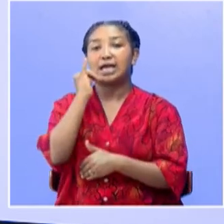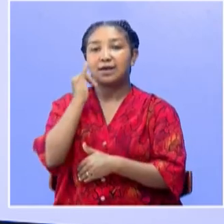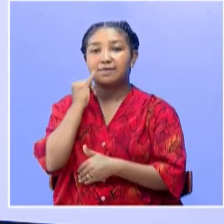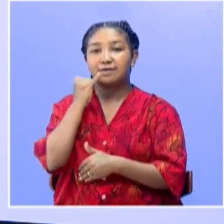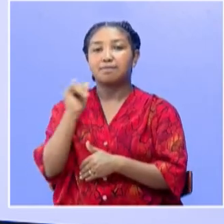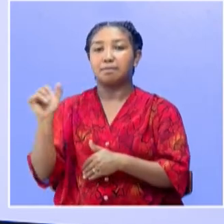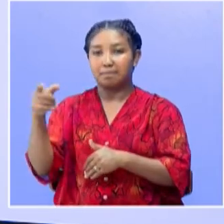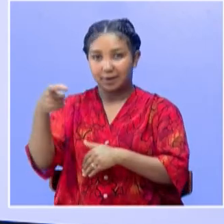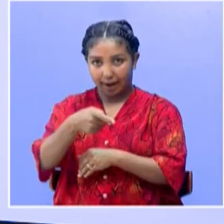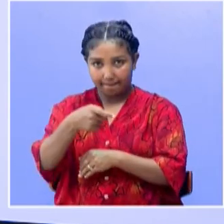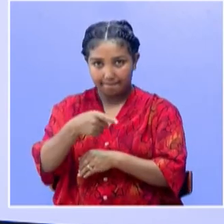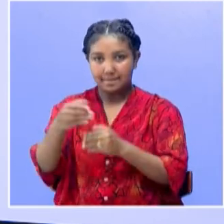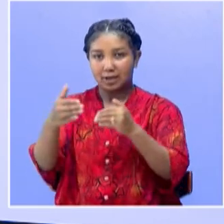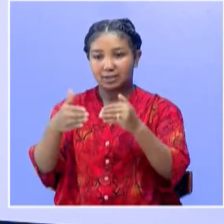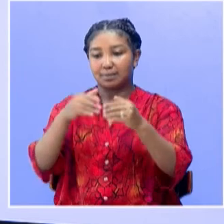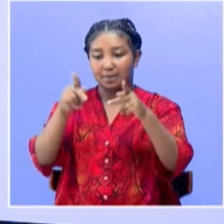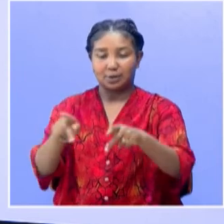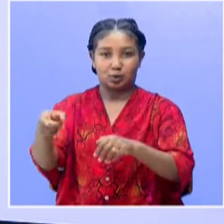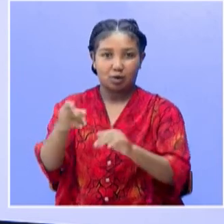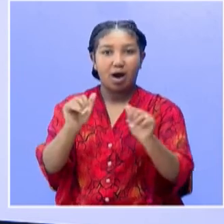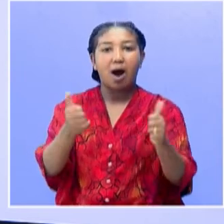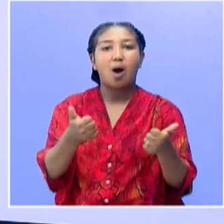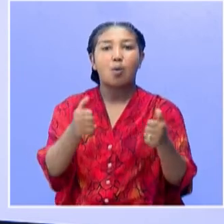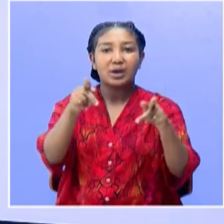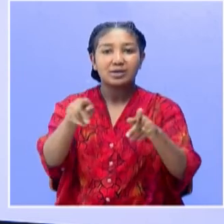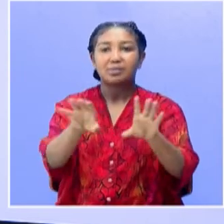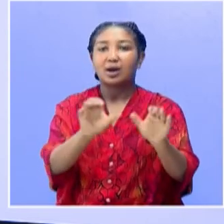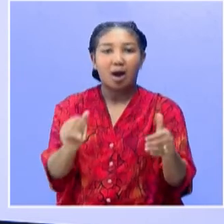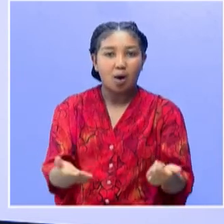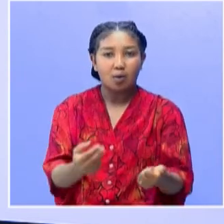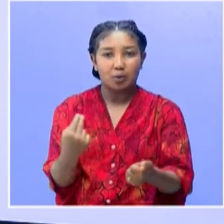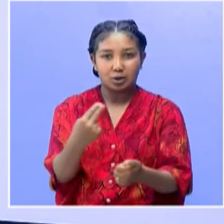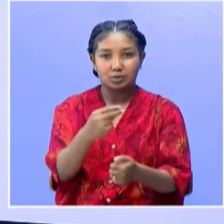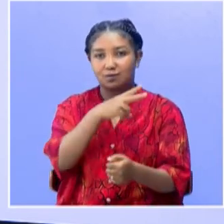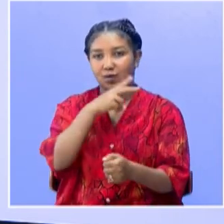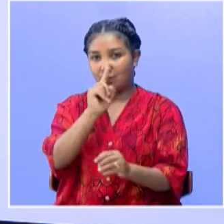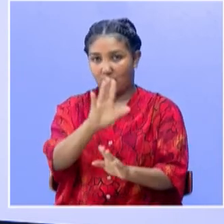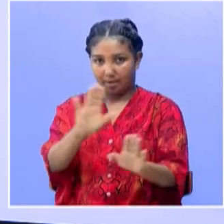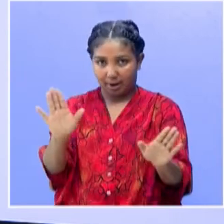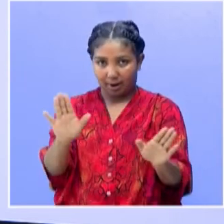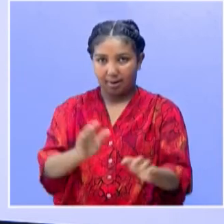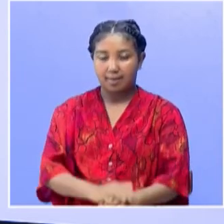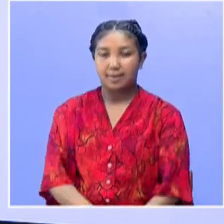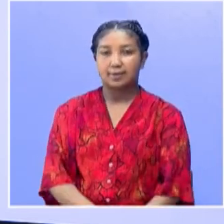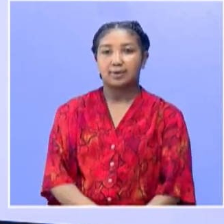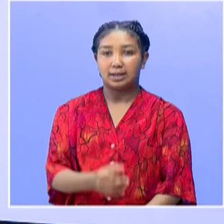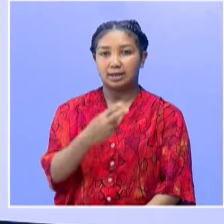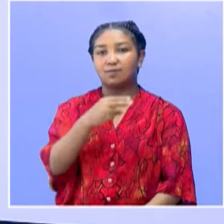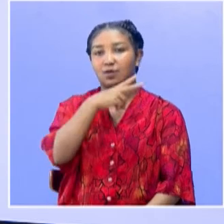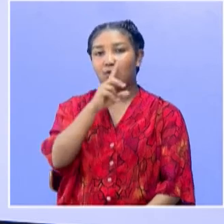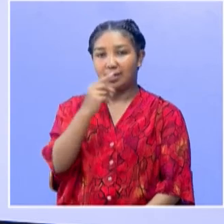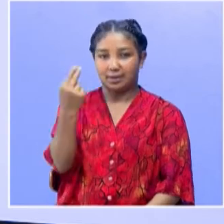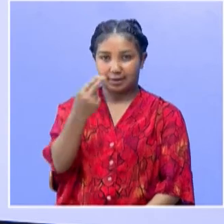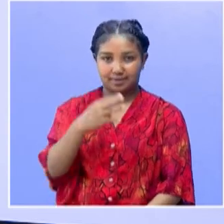clause becomes what? Simple present. How do we make it present? We use verb 1. Okay, let's use verb